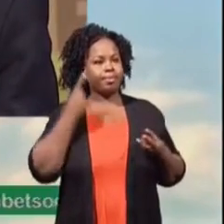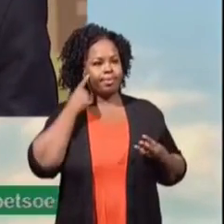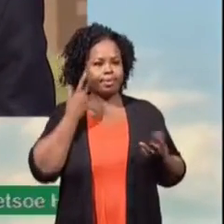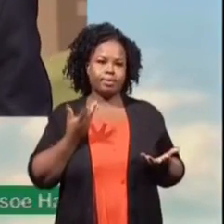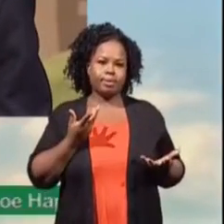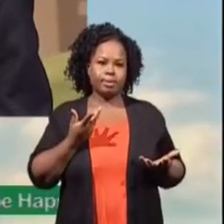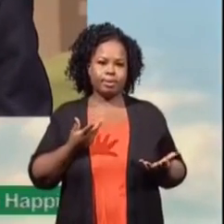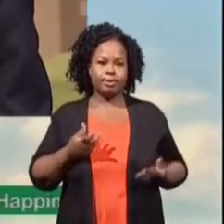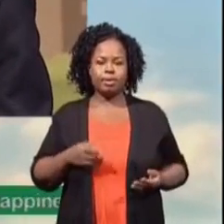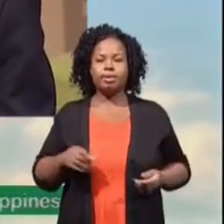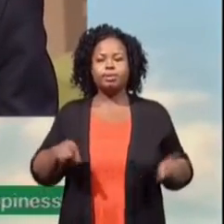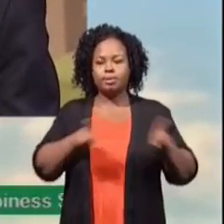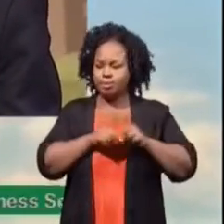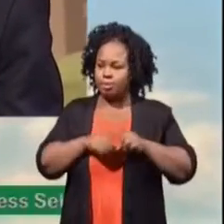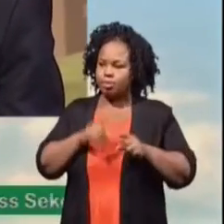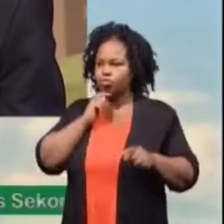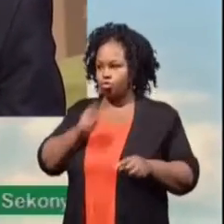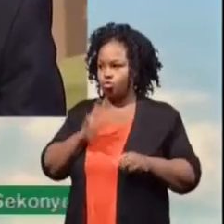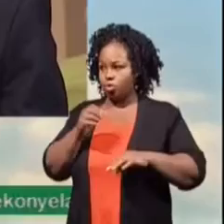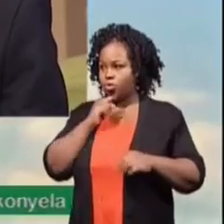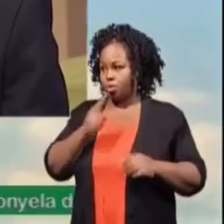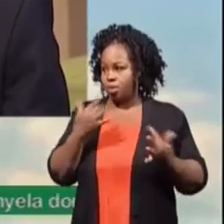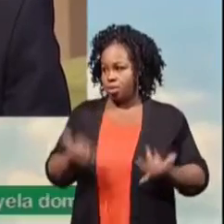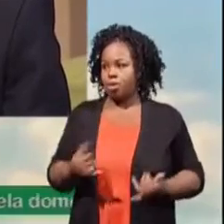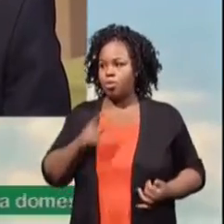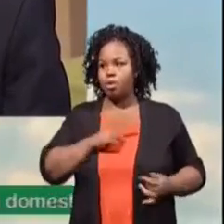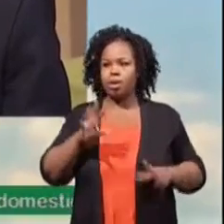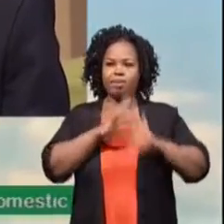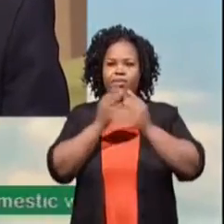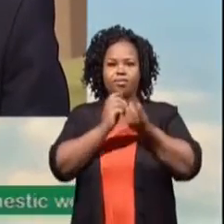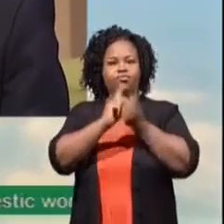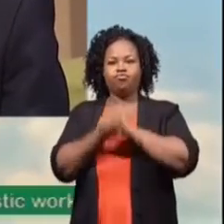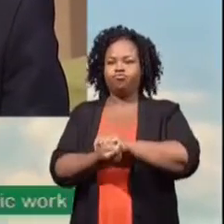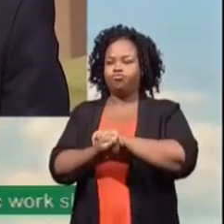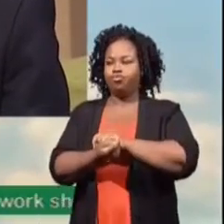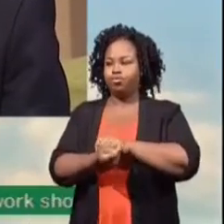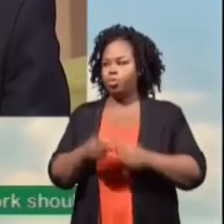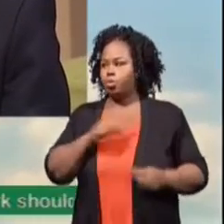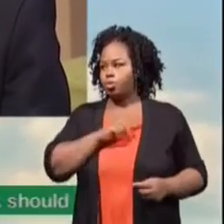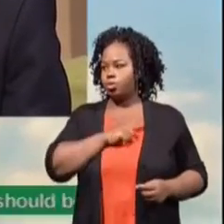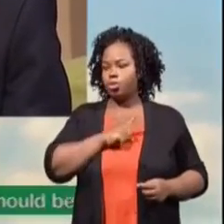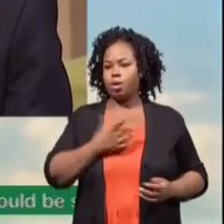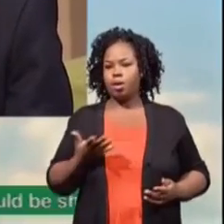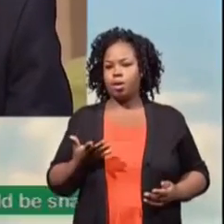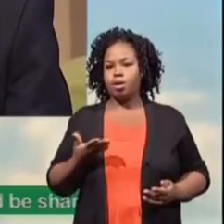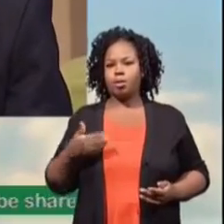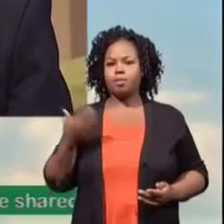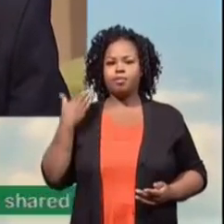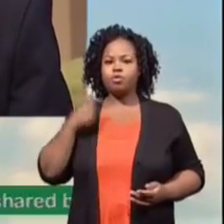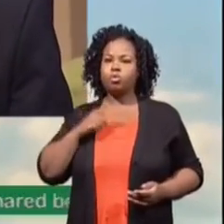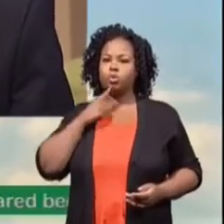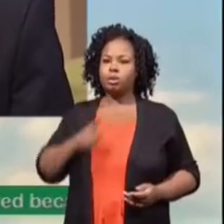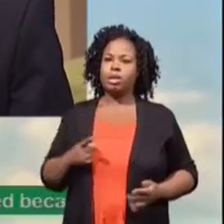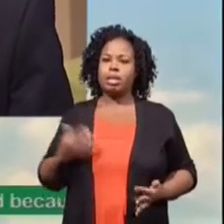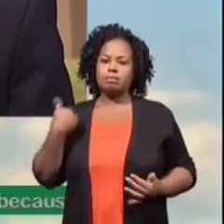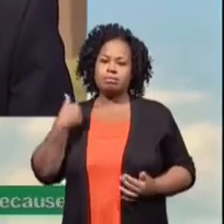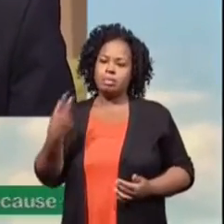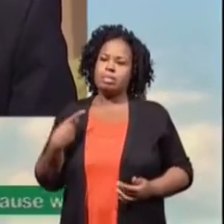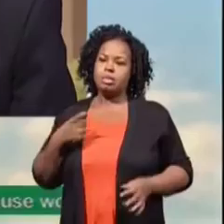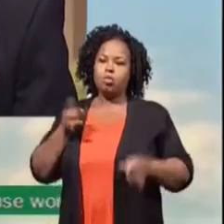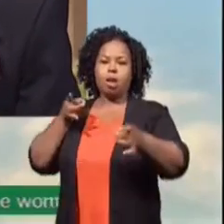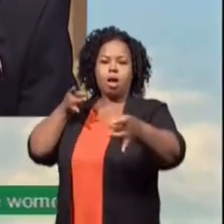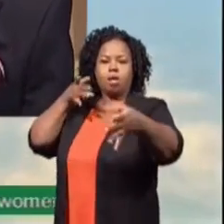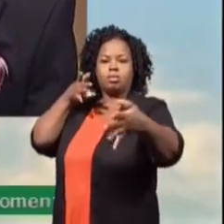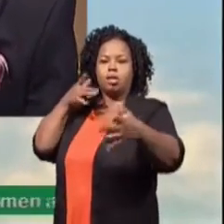batho ba inaganeng ga se tlhago no ke kintho e bua nyeo ke ka nakwane and mihla ya fetu ka nakwane uno gore you